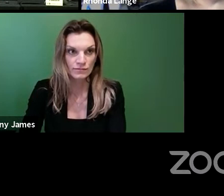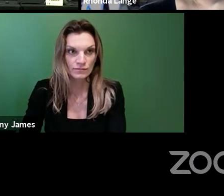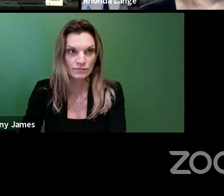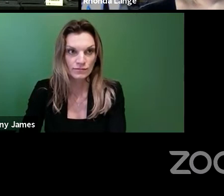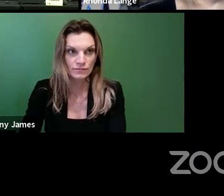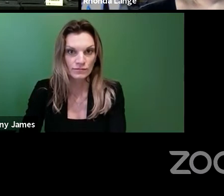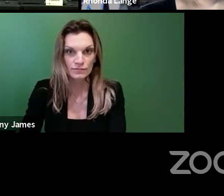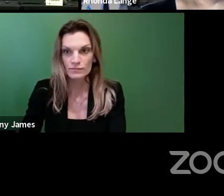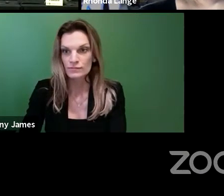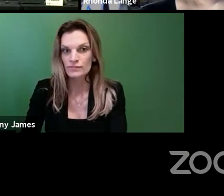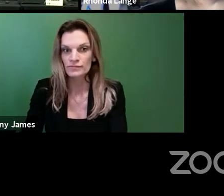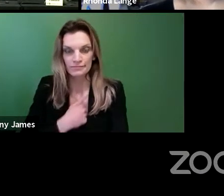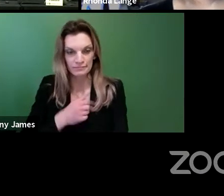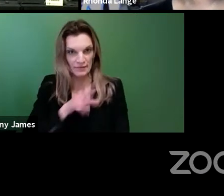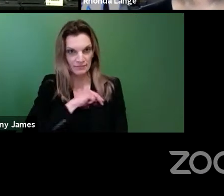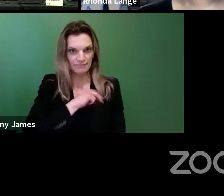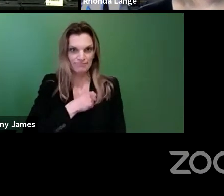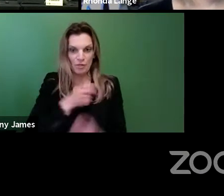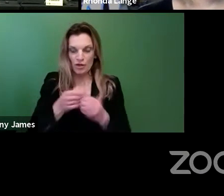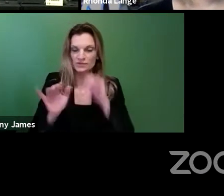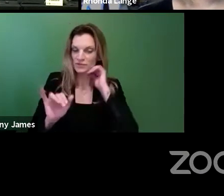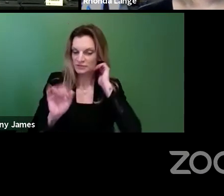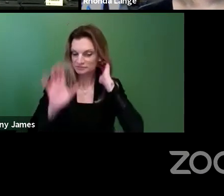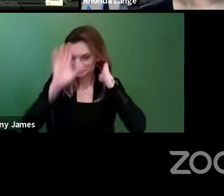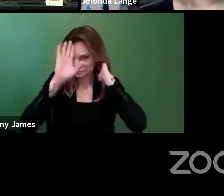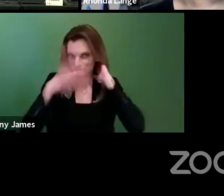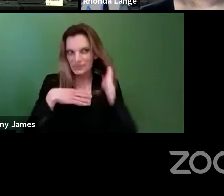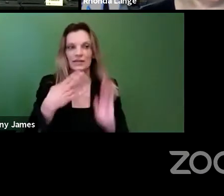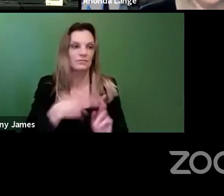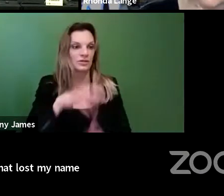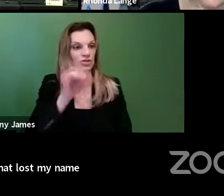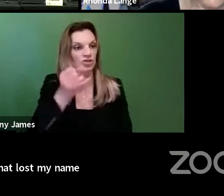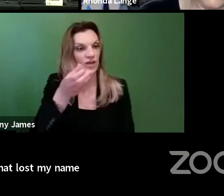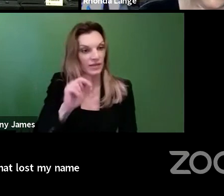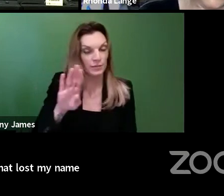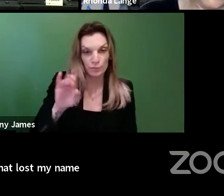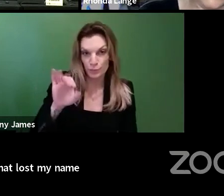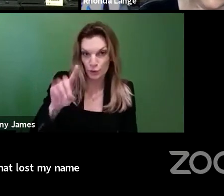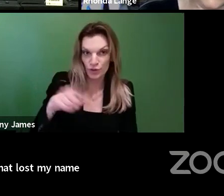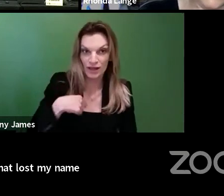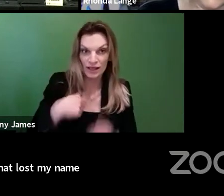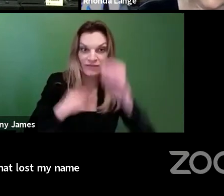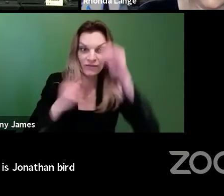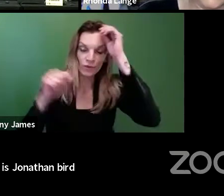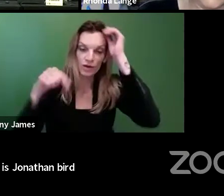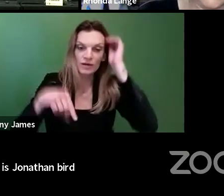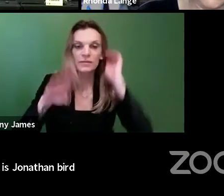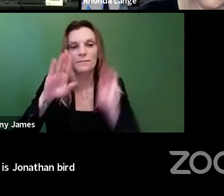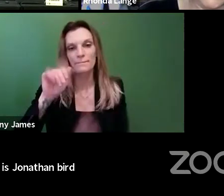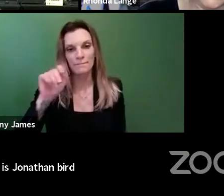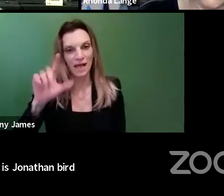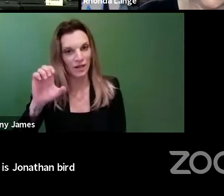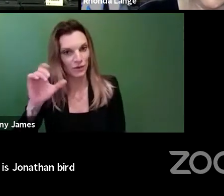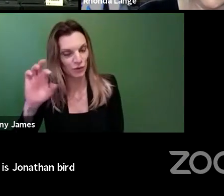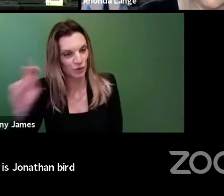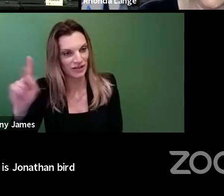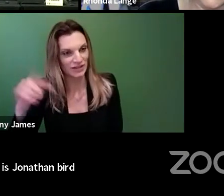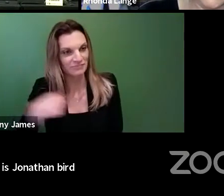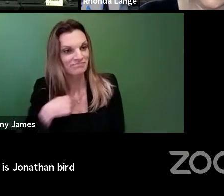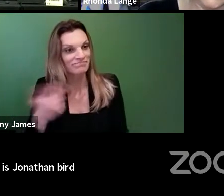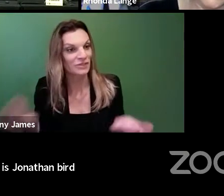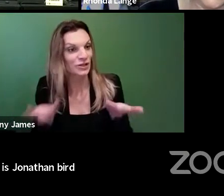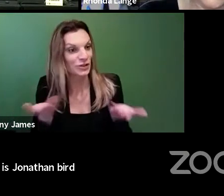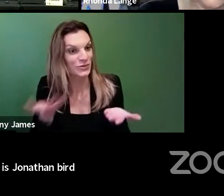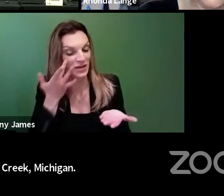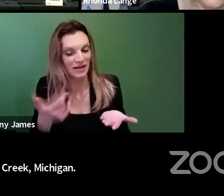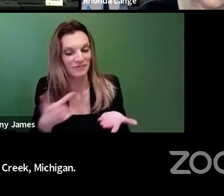Sorry about that, lost my name tag. Good evening, my name is Jonathan Bird, and I currently live in Battle Creek, Michigan, and I'm here again to